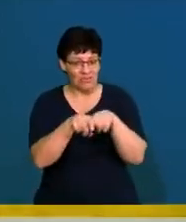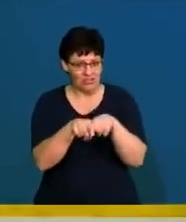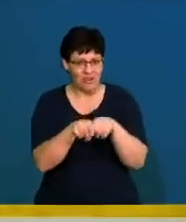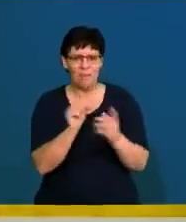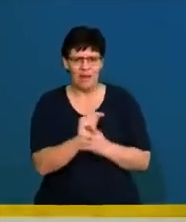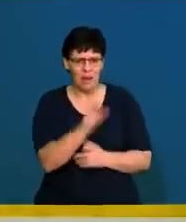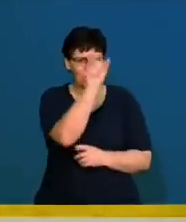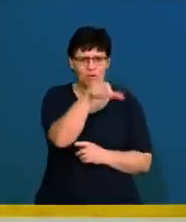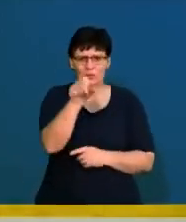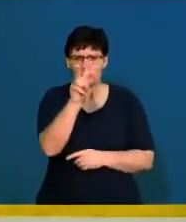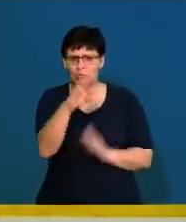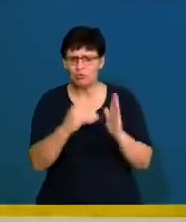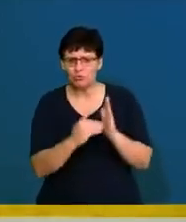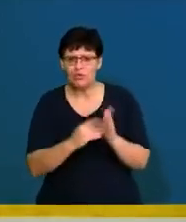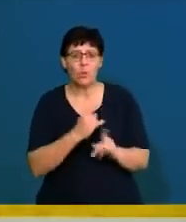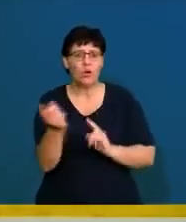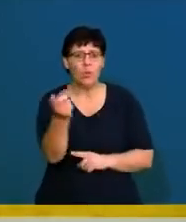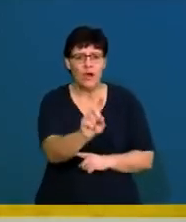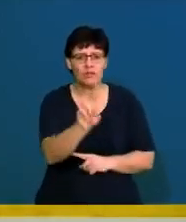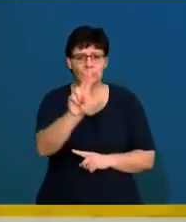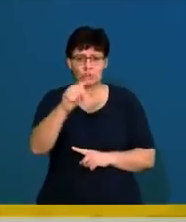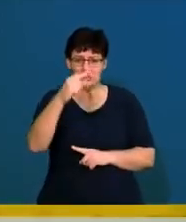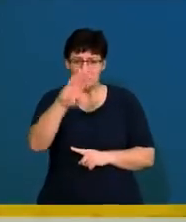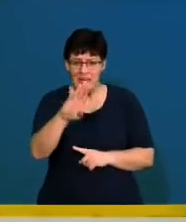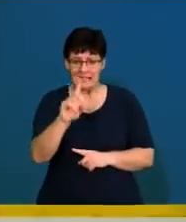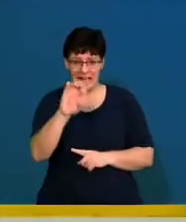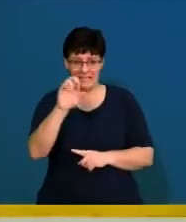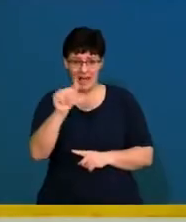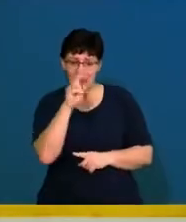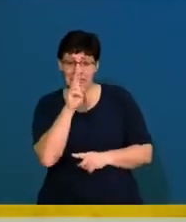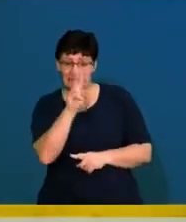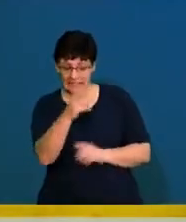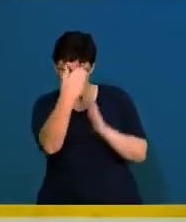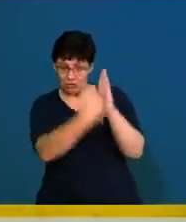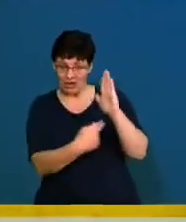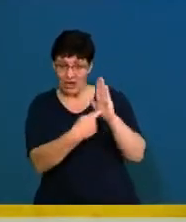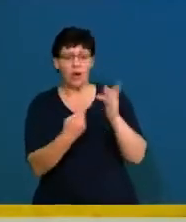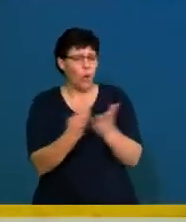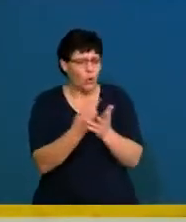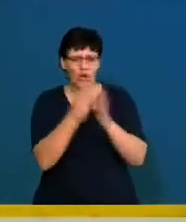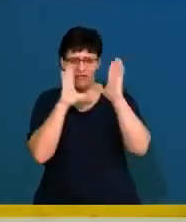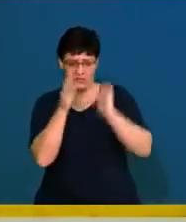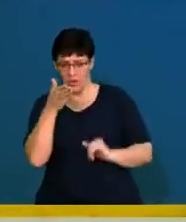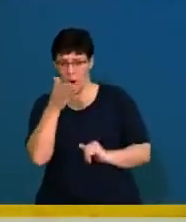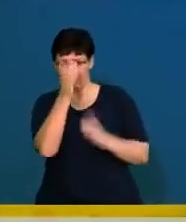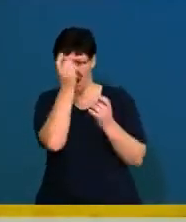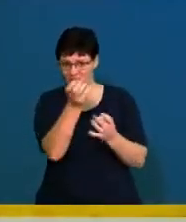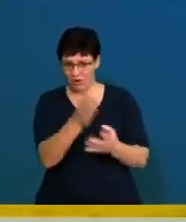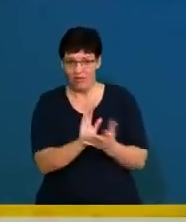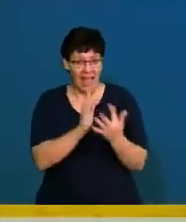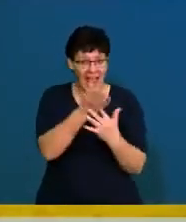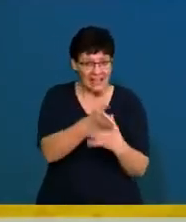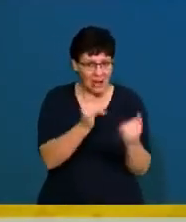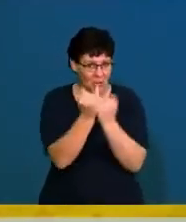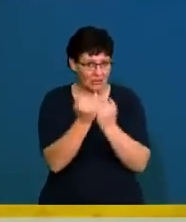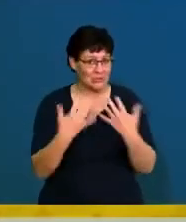2 lucky matriculants stand a chance to win 2 gigs of data. So see the screen for the details as well as our Facebook page and enter